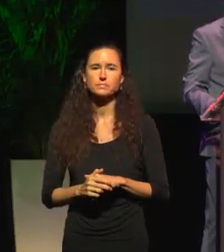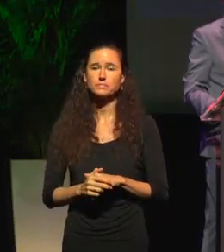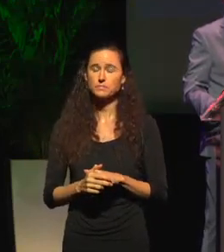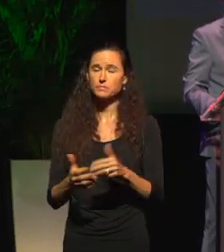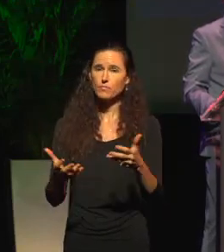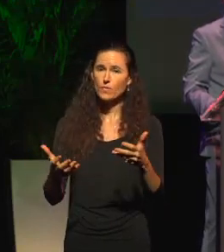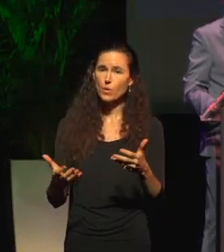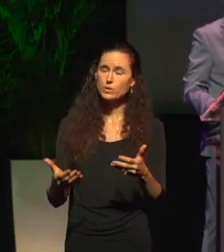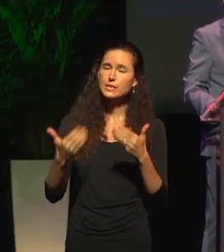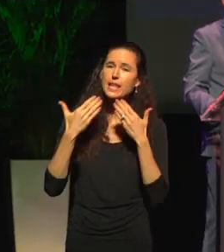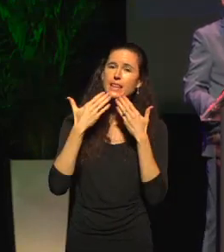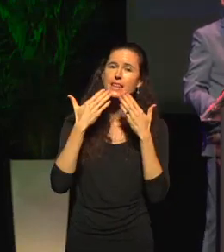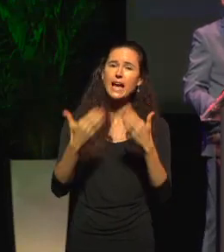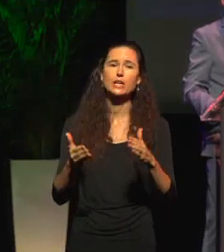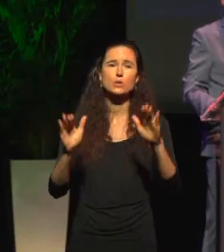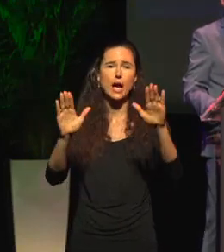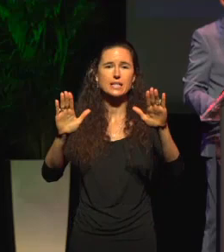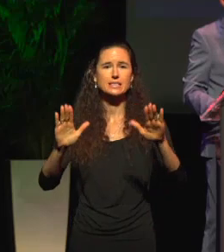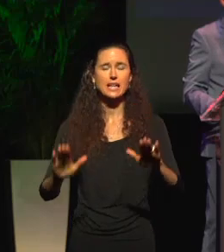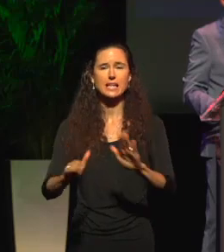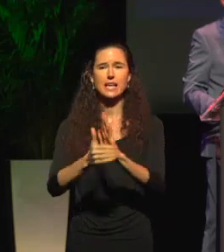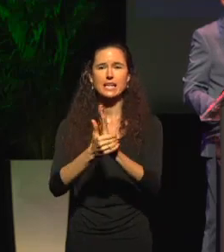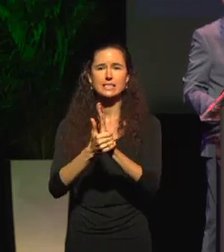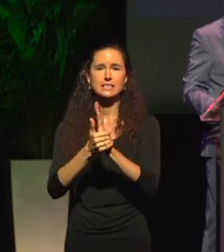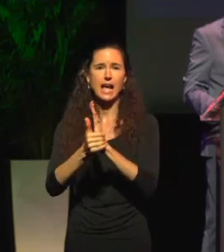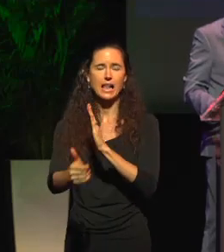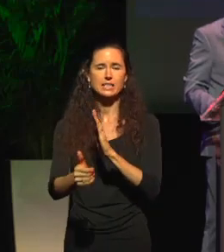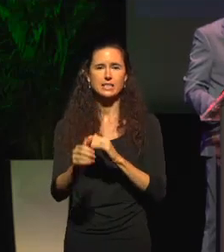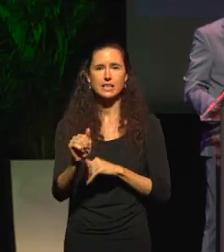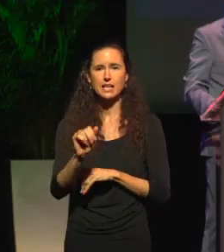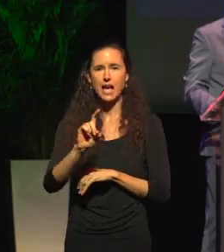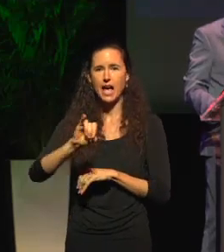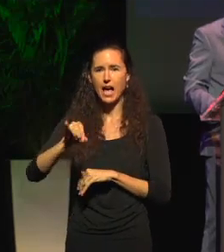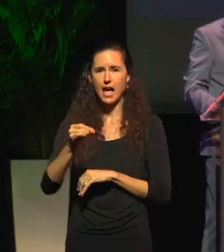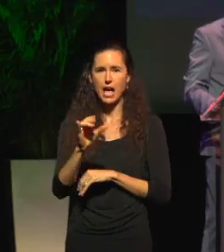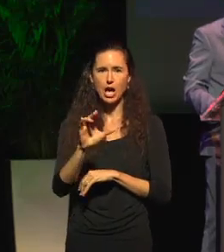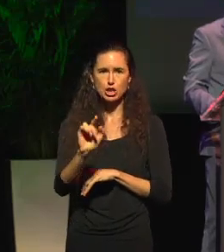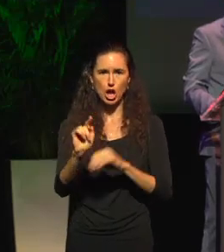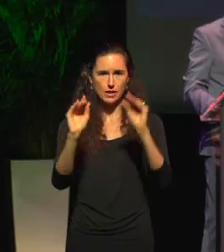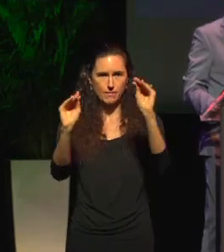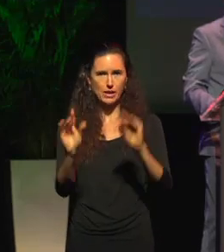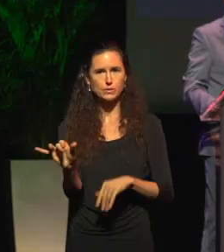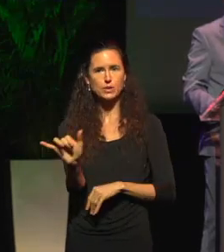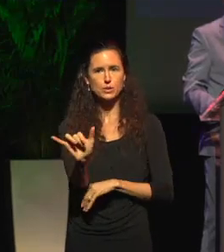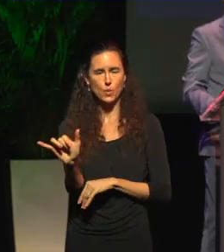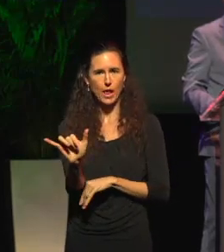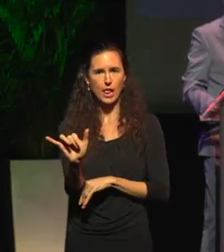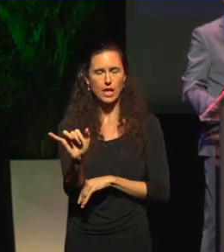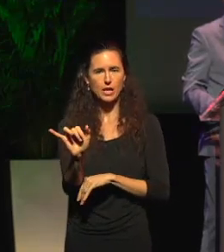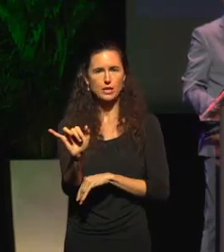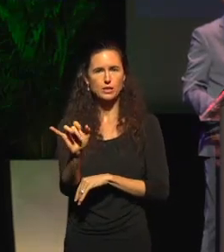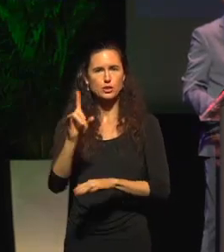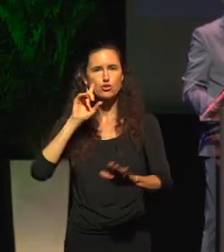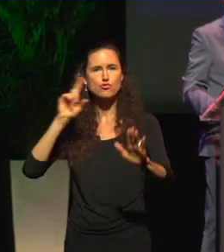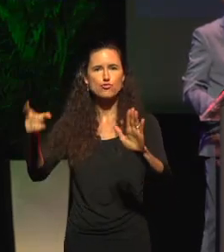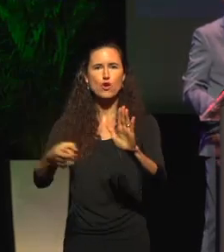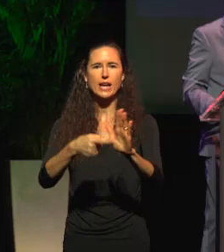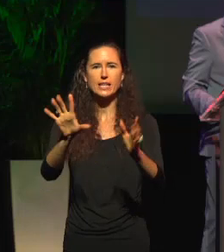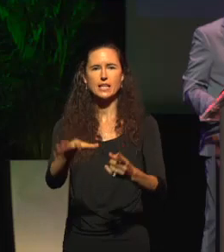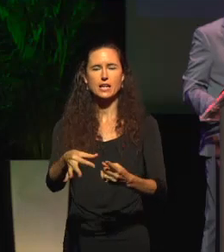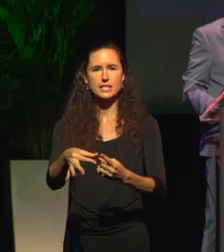say thank you to our outstanding and talented core of adjunct faculty, and to recognize our